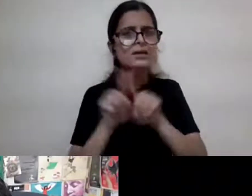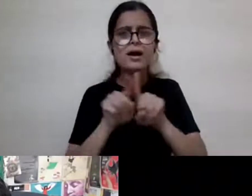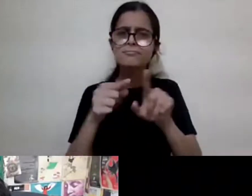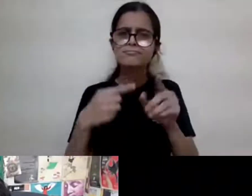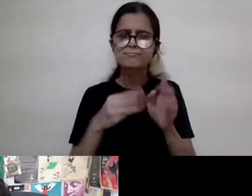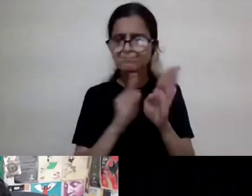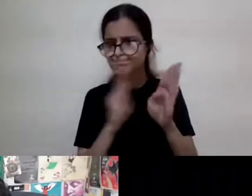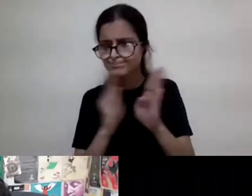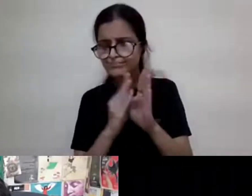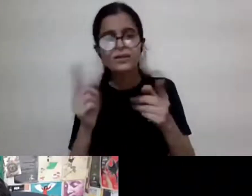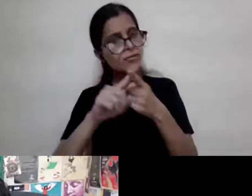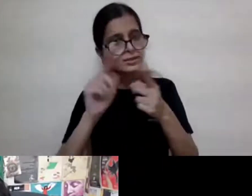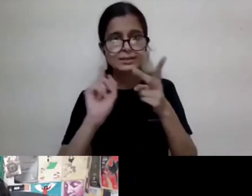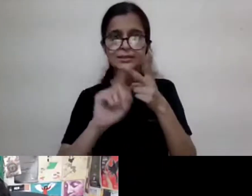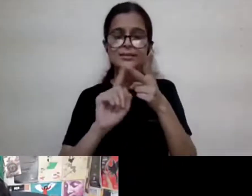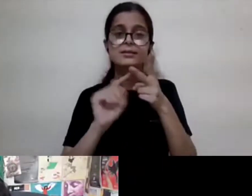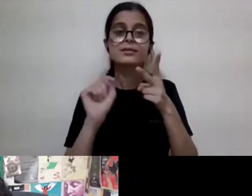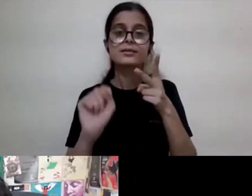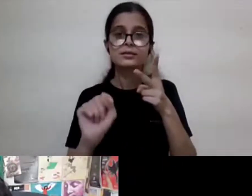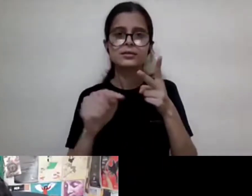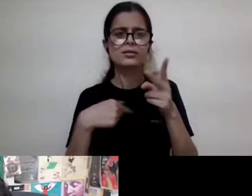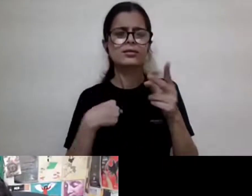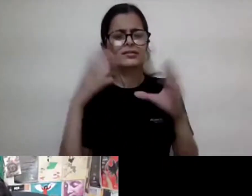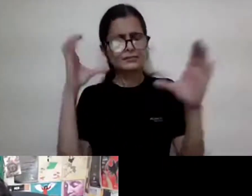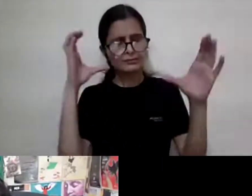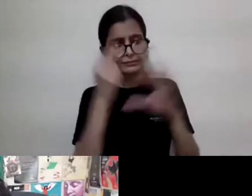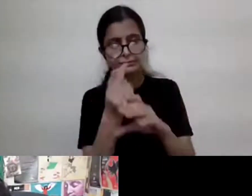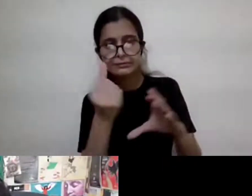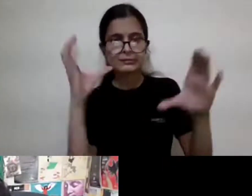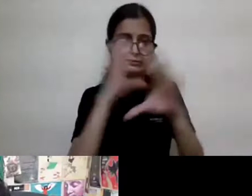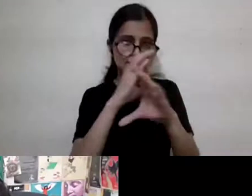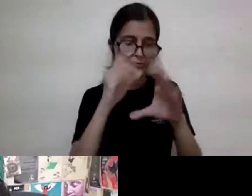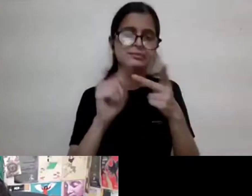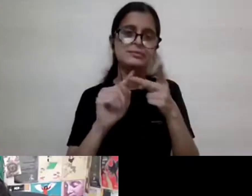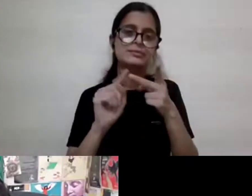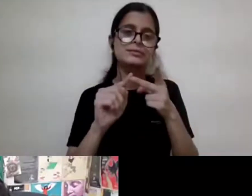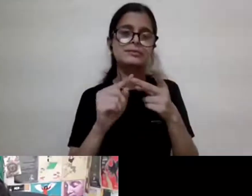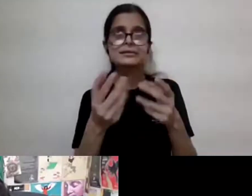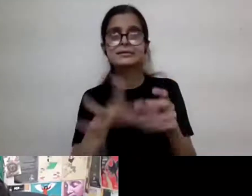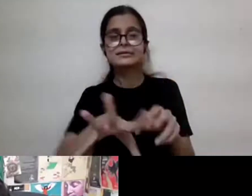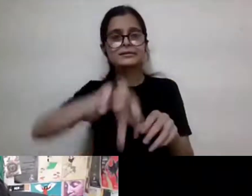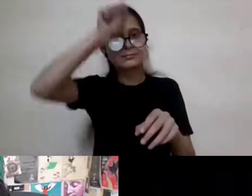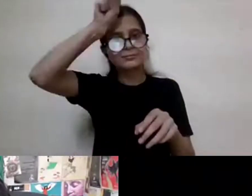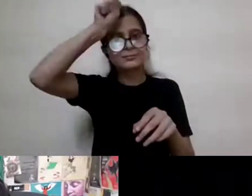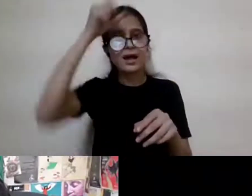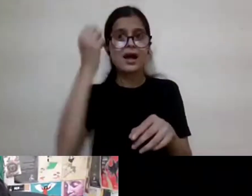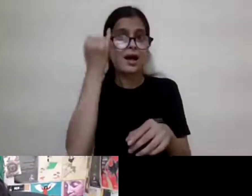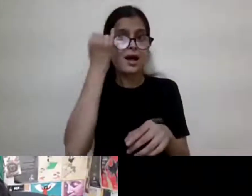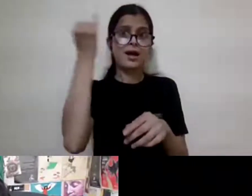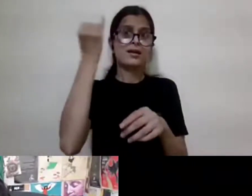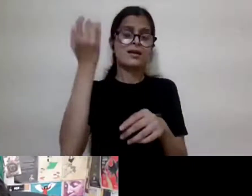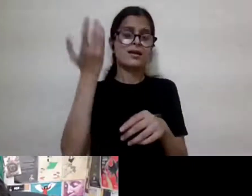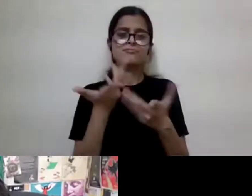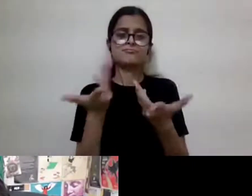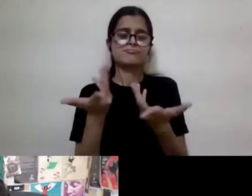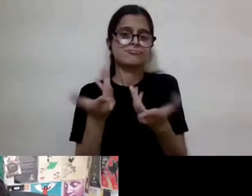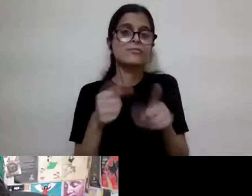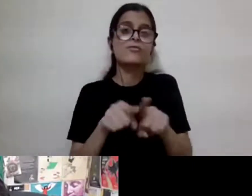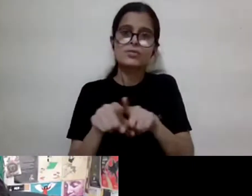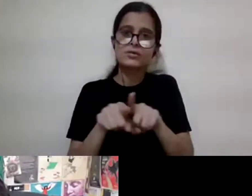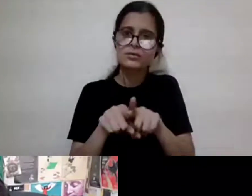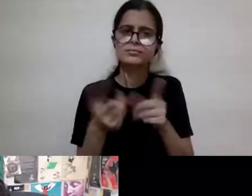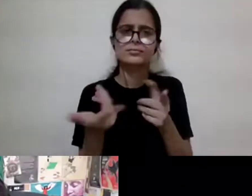the second one, about which I'm a bit confused, I just cannot grasp the idea. When you have said